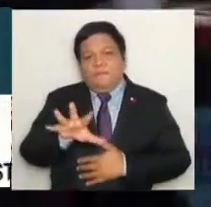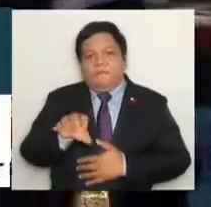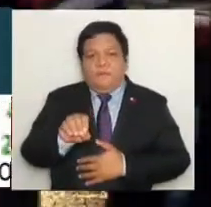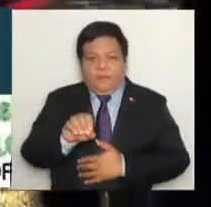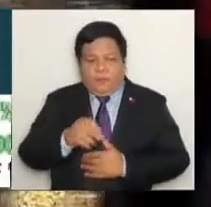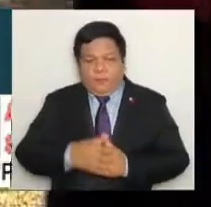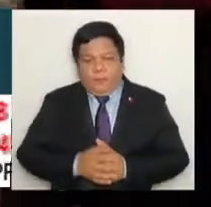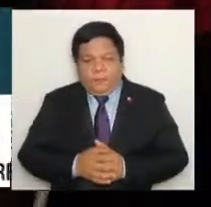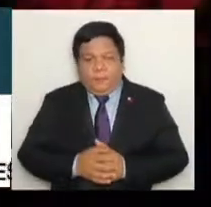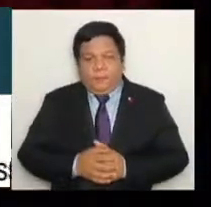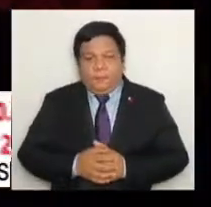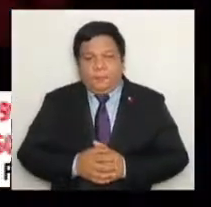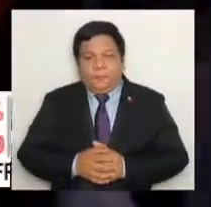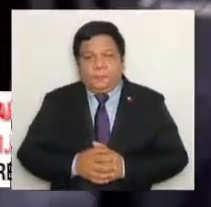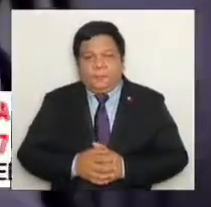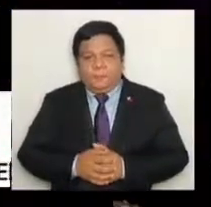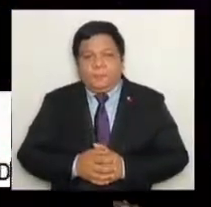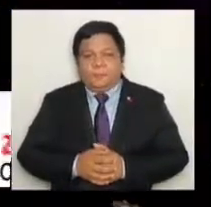350.